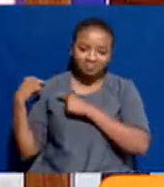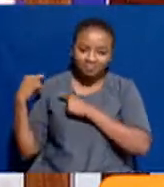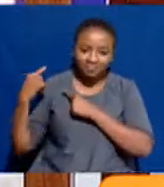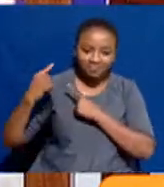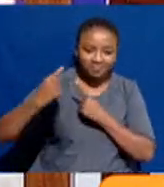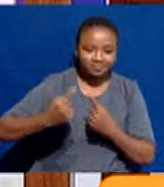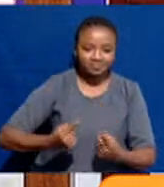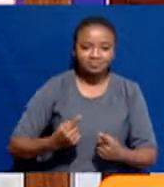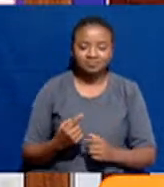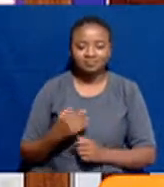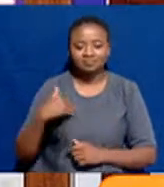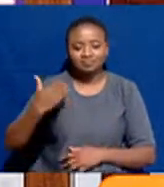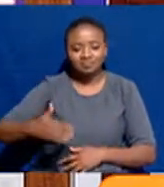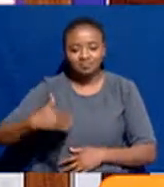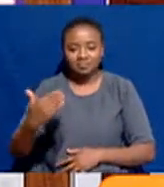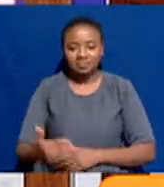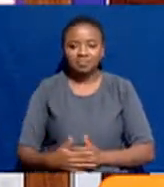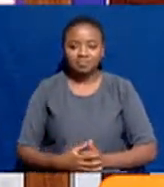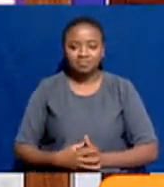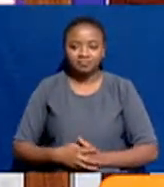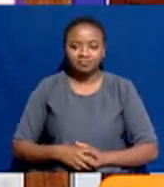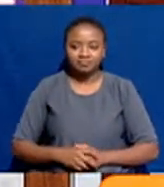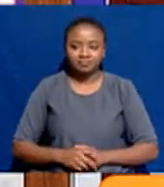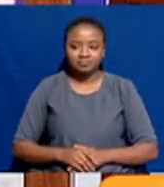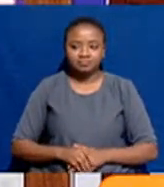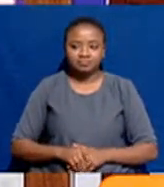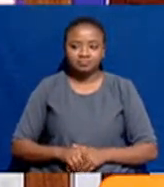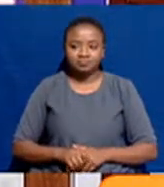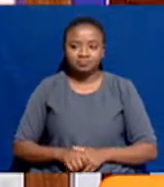very, very, very often, that